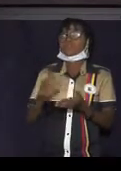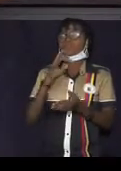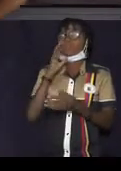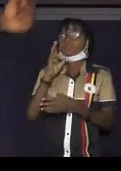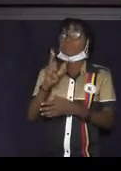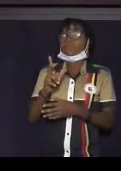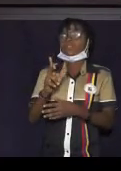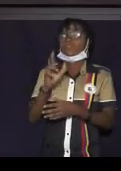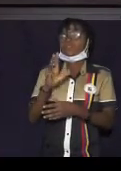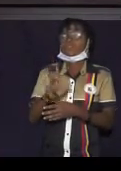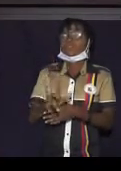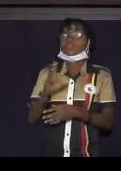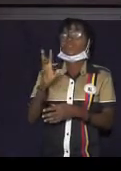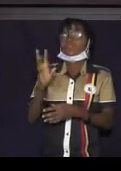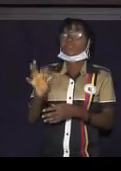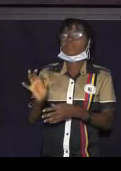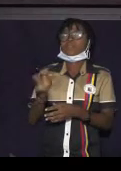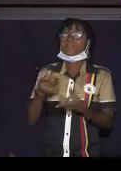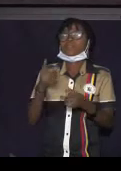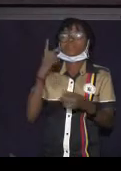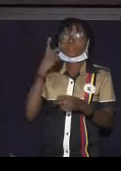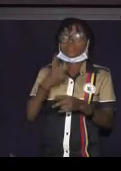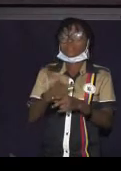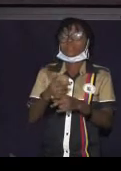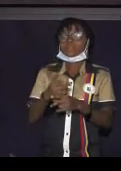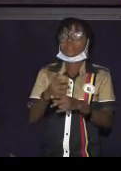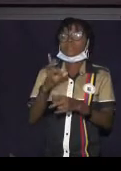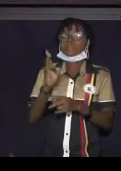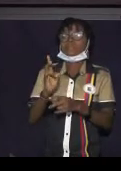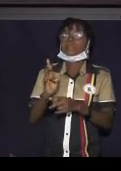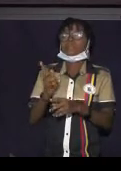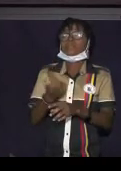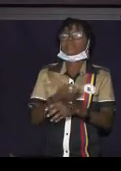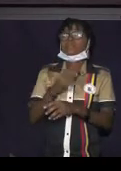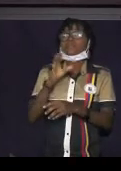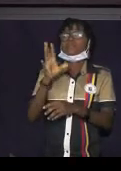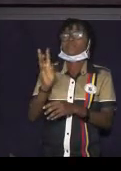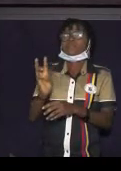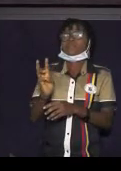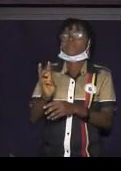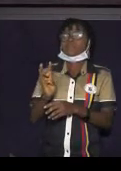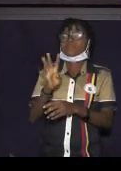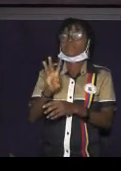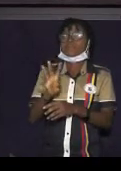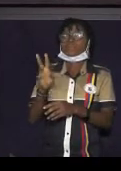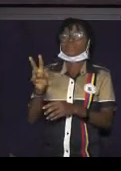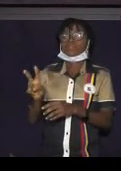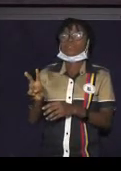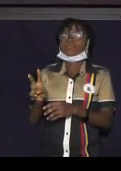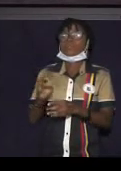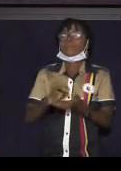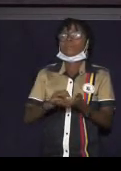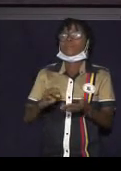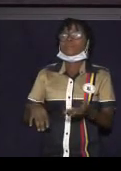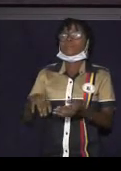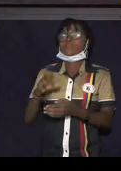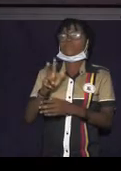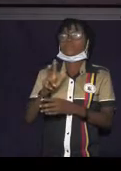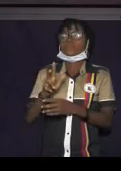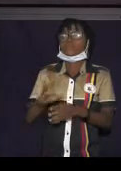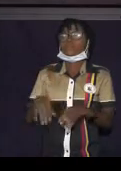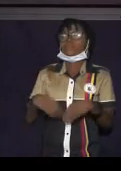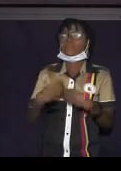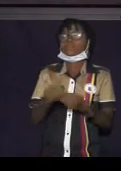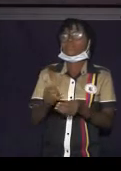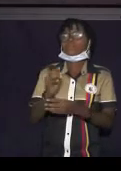Y is 6. So let's see, 7 times 6 is 42. 42 minus 3, that should give